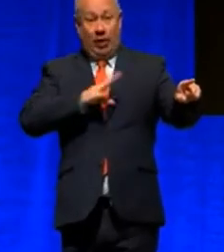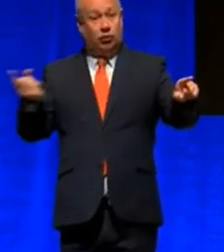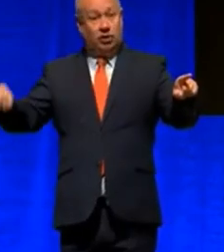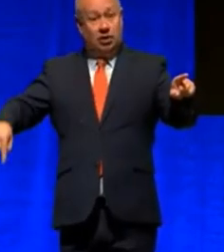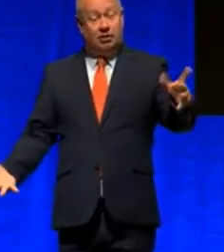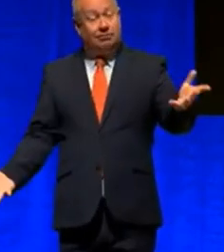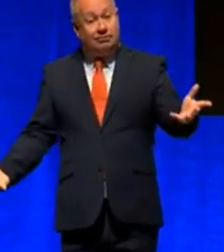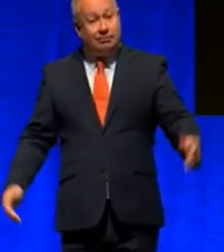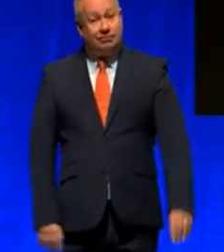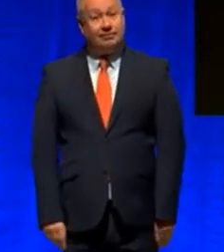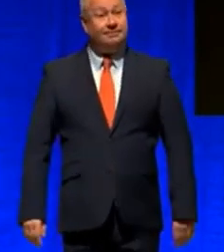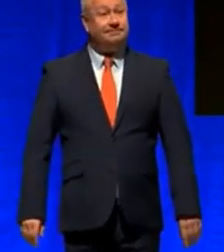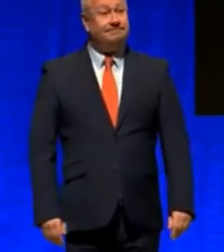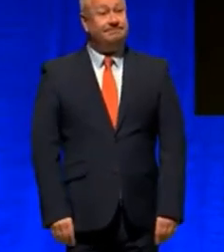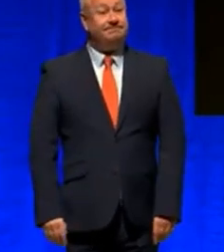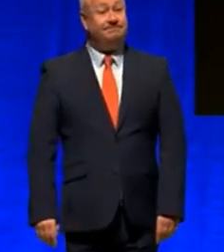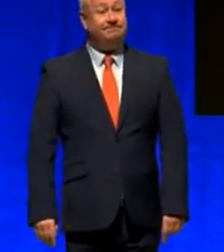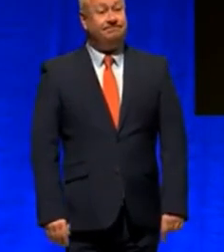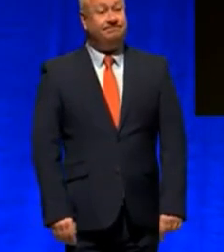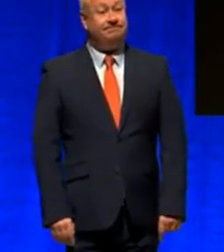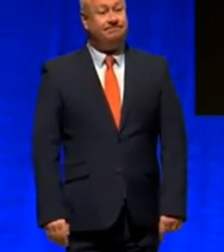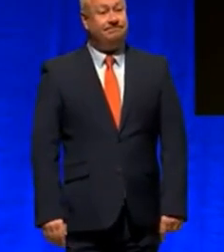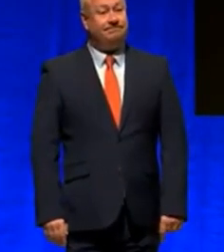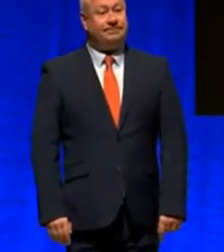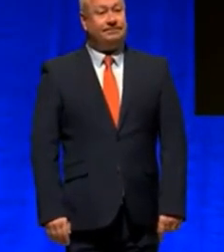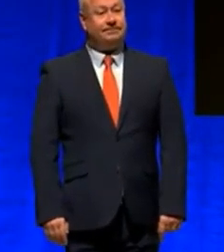Scotland? Conference.